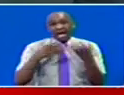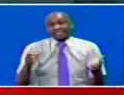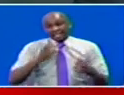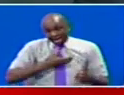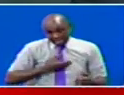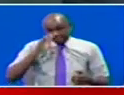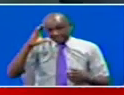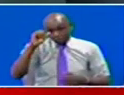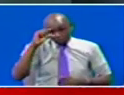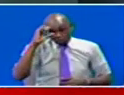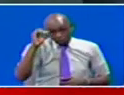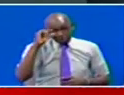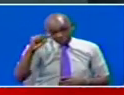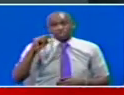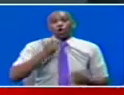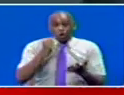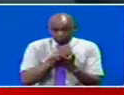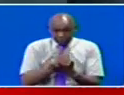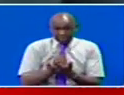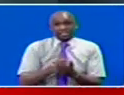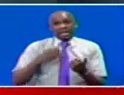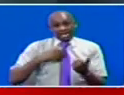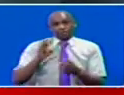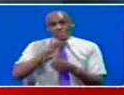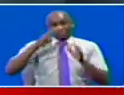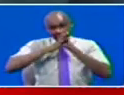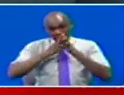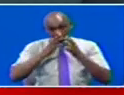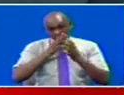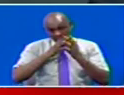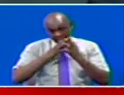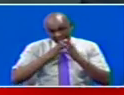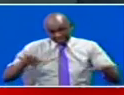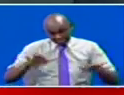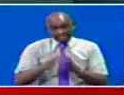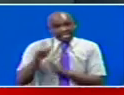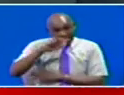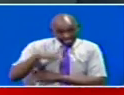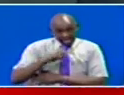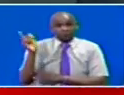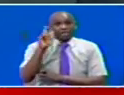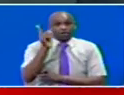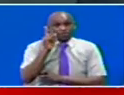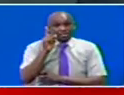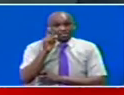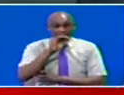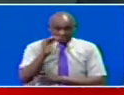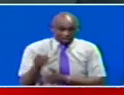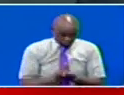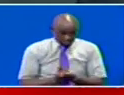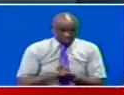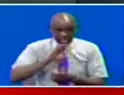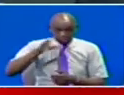Council of Governors offices at Delta House Westlands area of Nairobi City